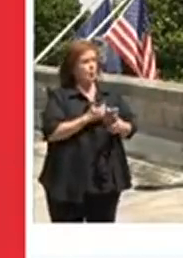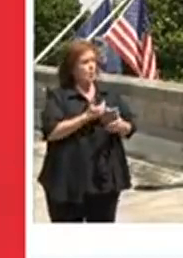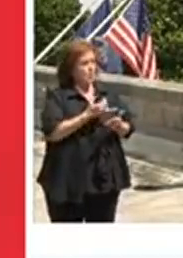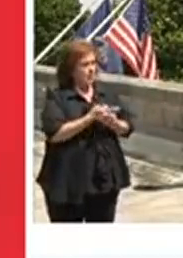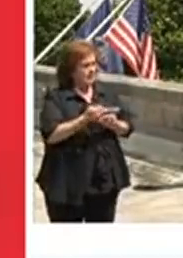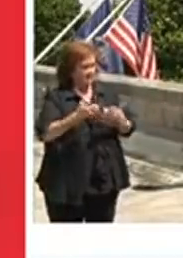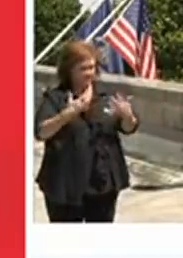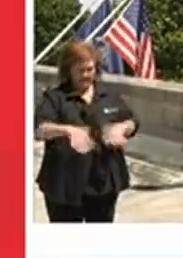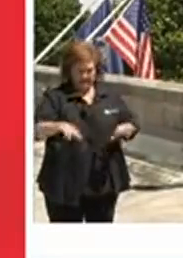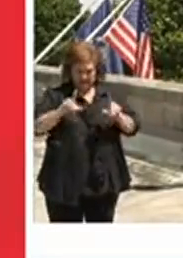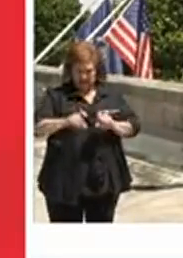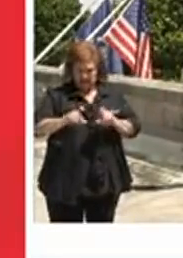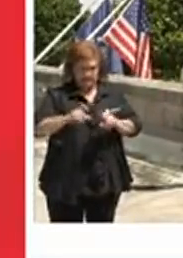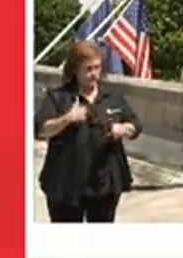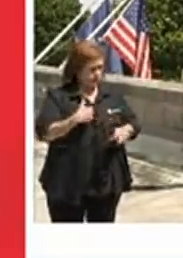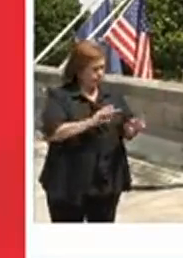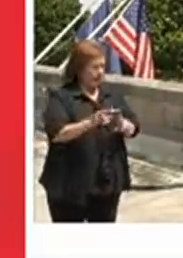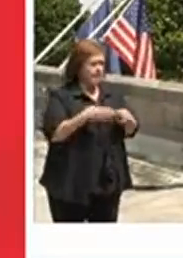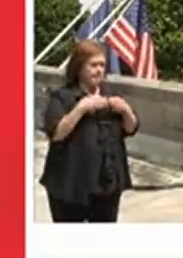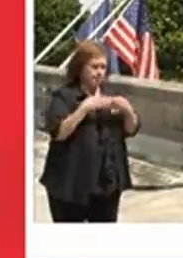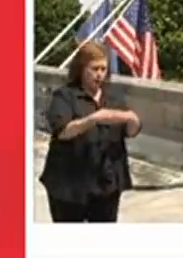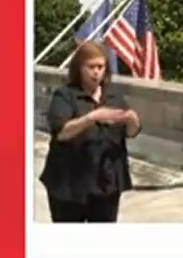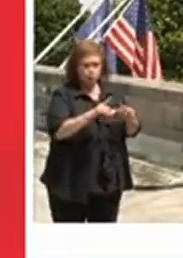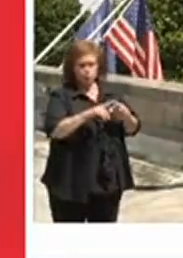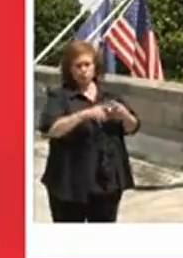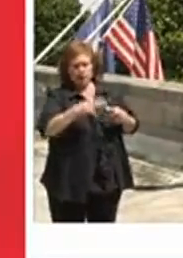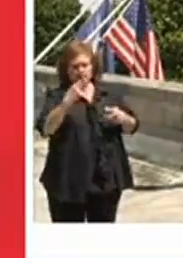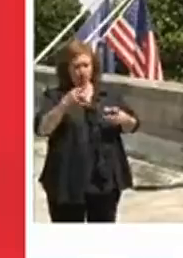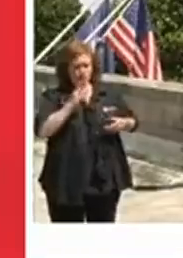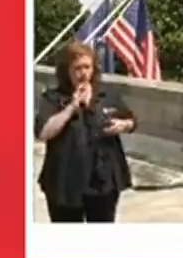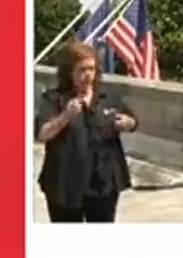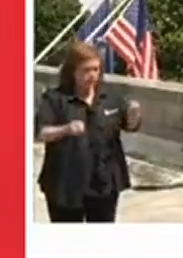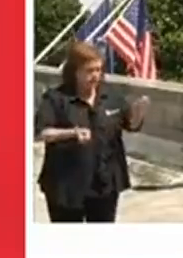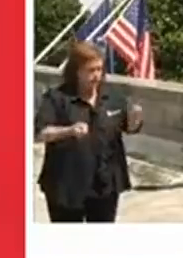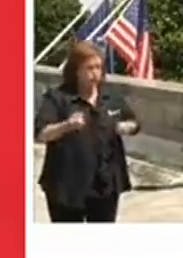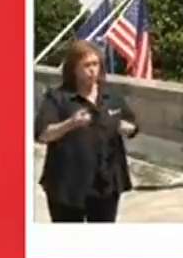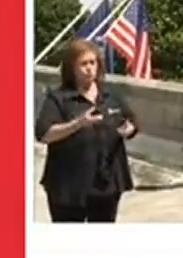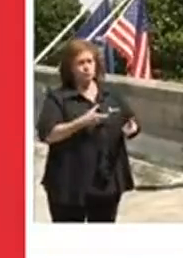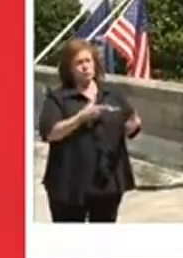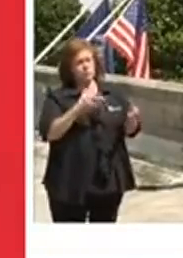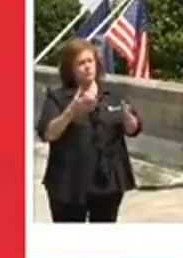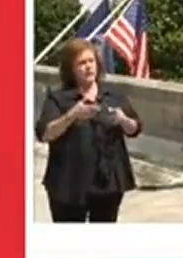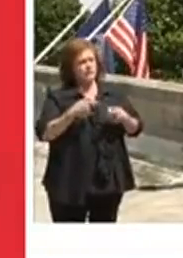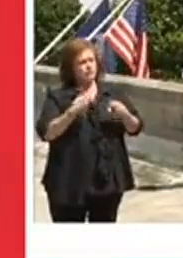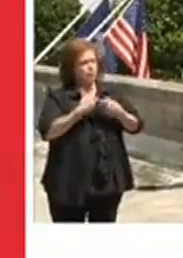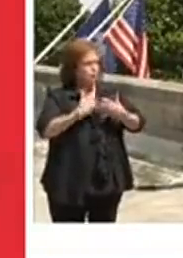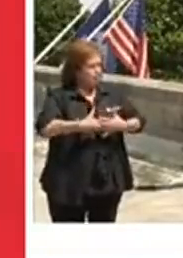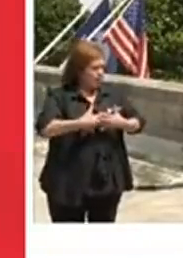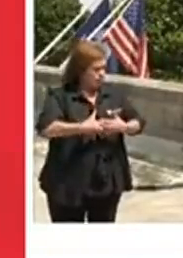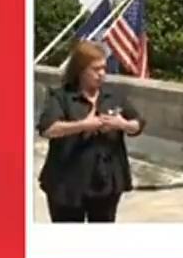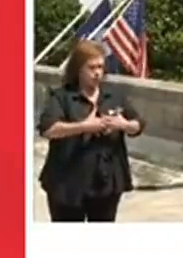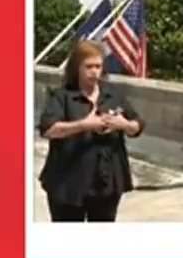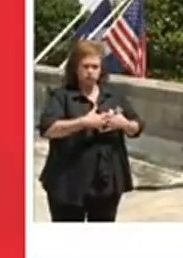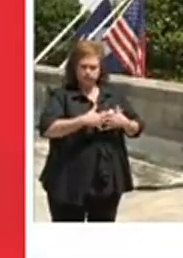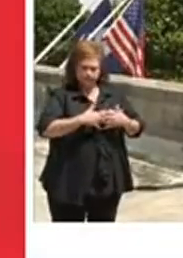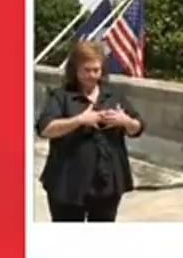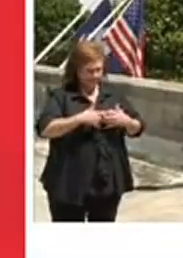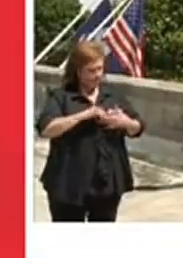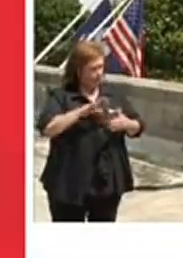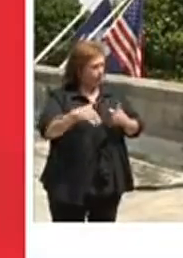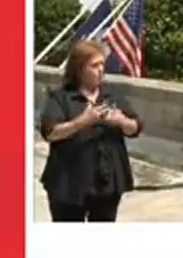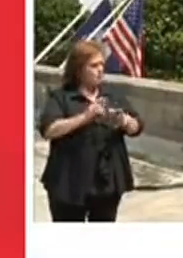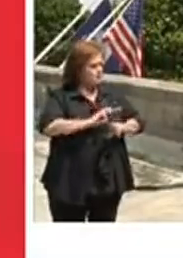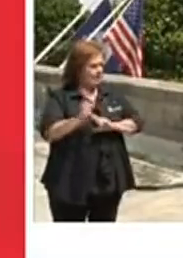been tested and stands ready. Boats, high water vehicles, and generators are all prepared.